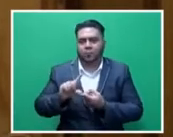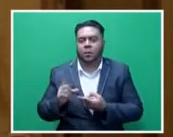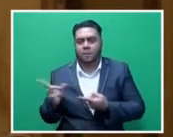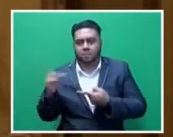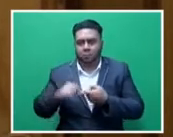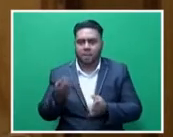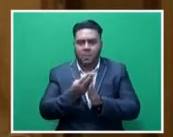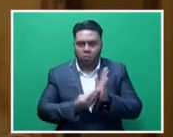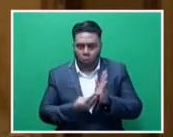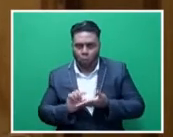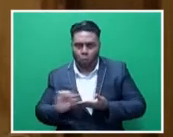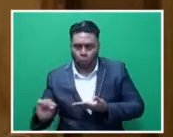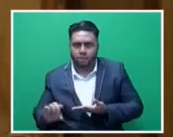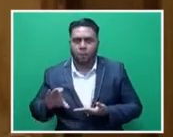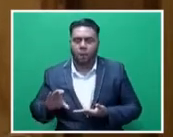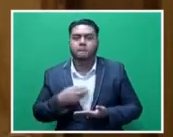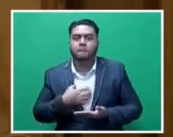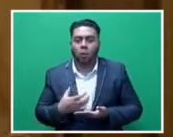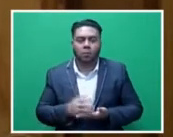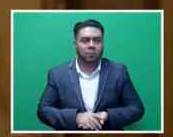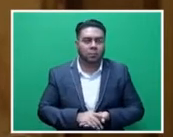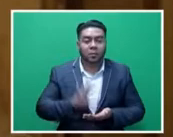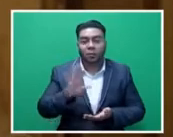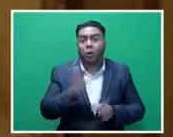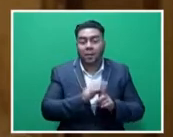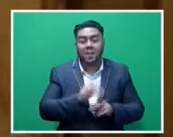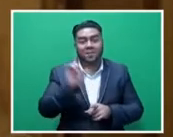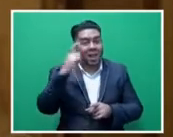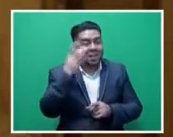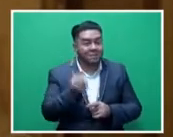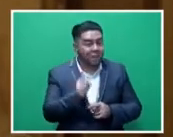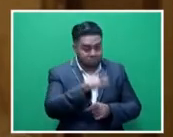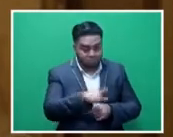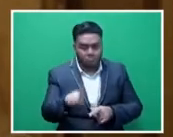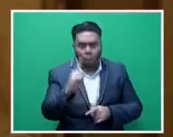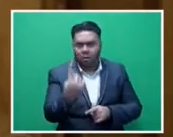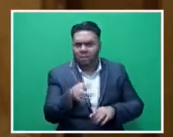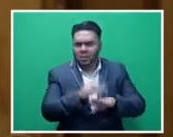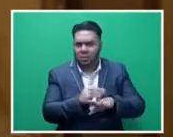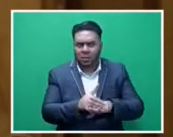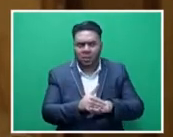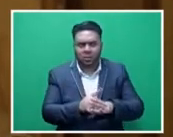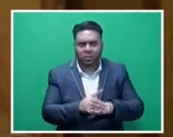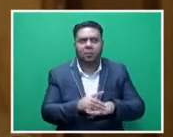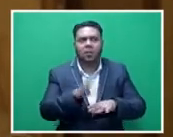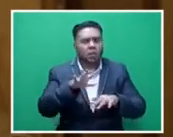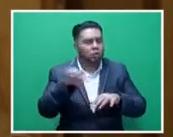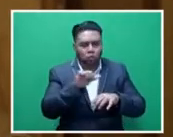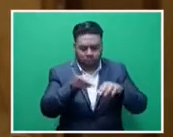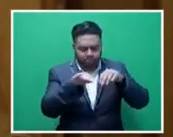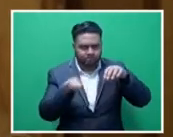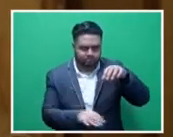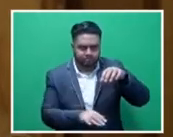And for example, if a class has a child with disabilities, they are supposed to be located at the bottom floor of the classrooms.